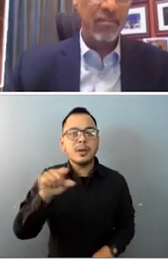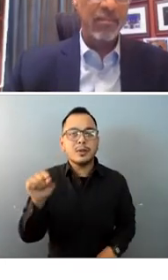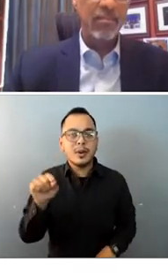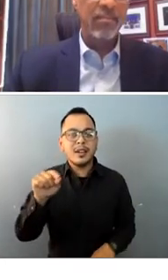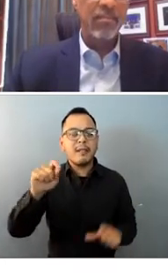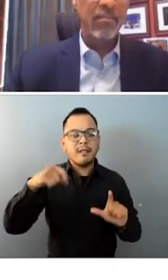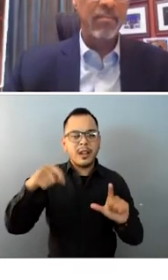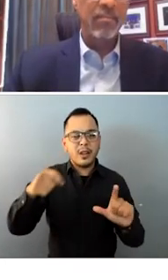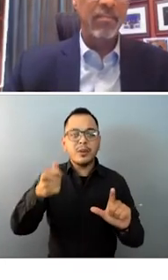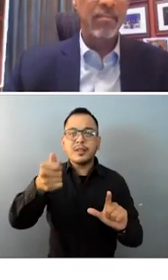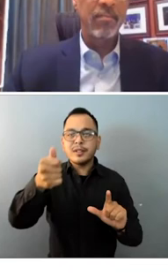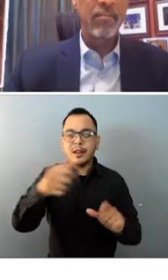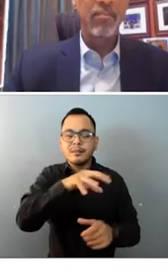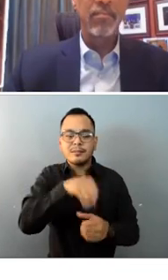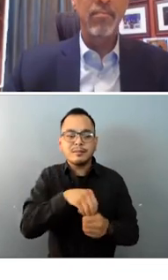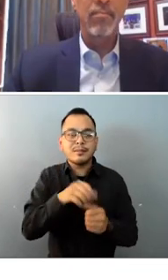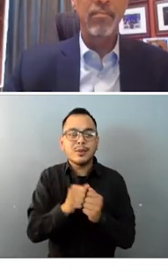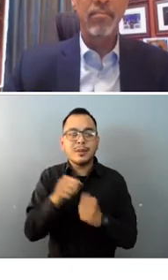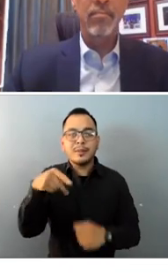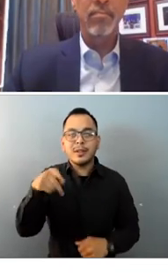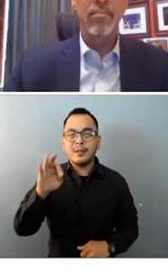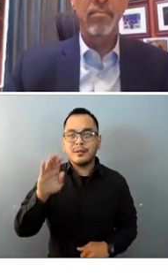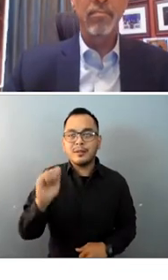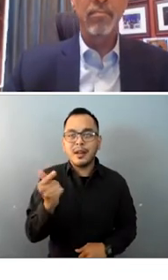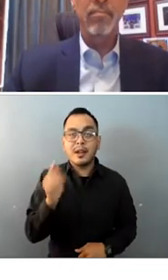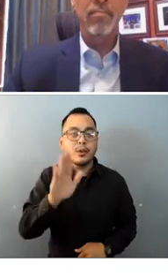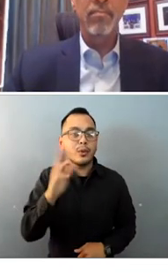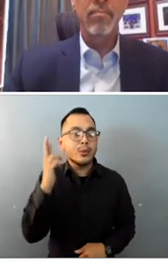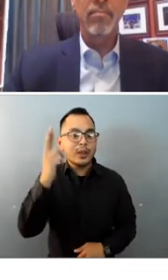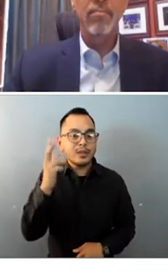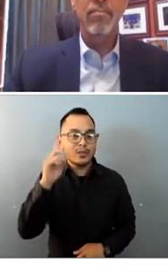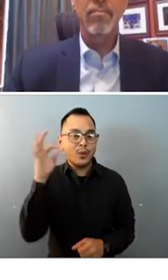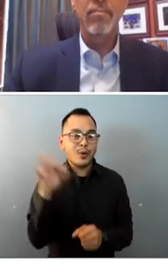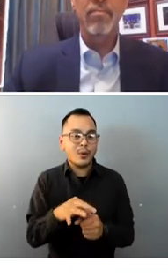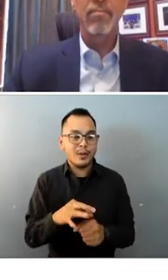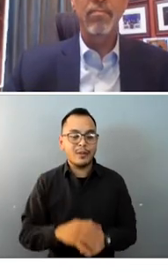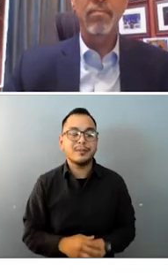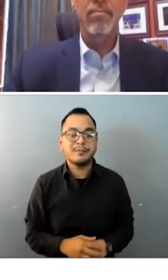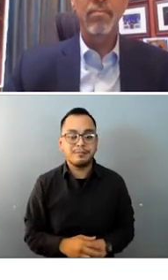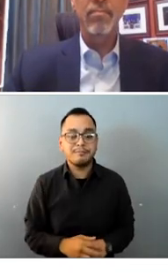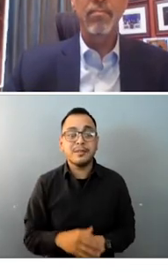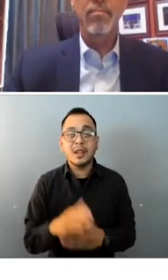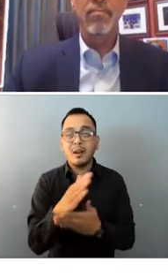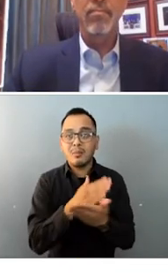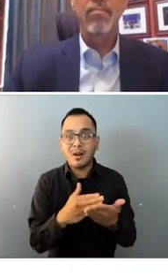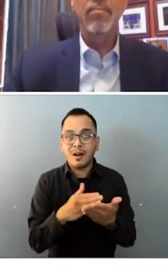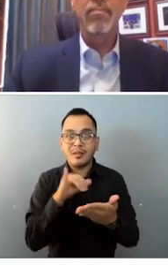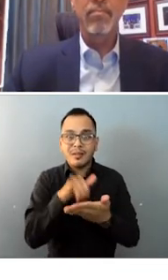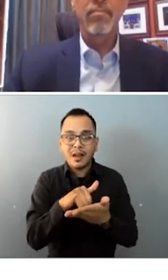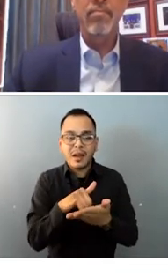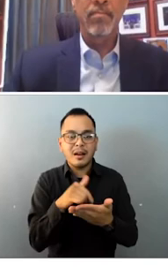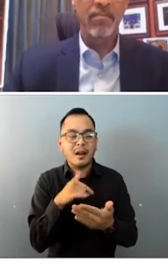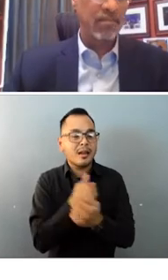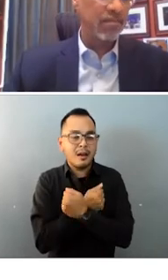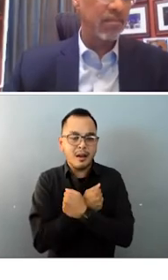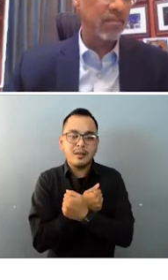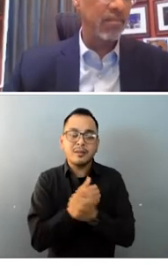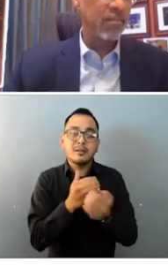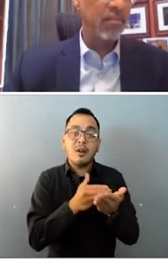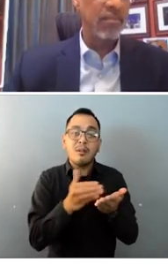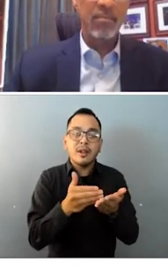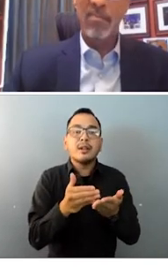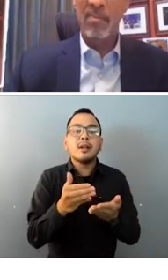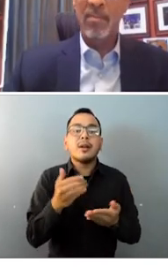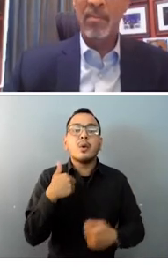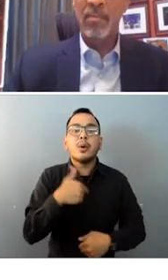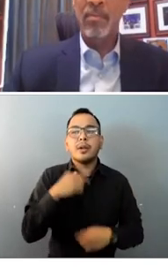2020 video that you did with PFLAG about your reasons for voting. And part of what I loved about that is so often